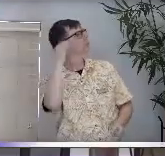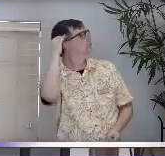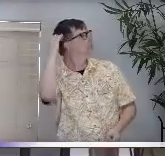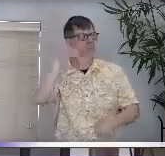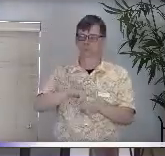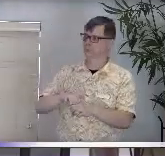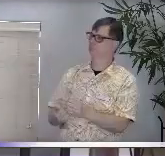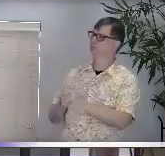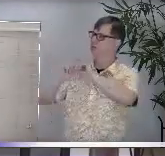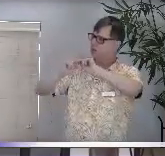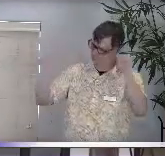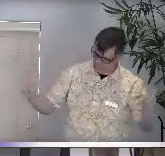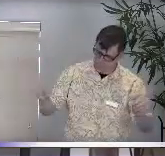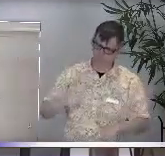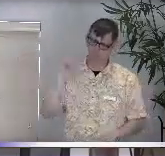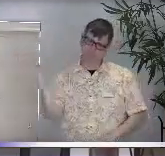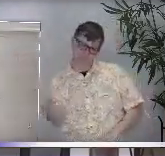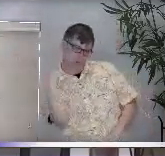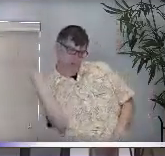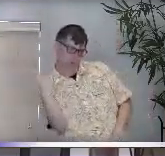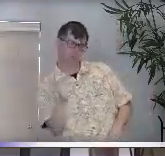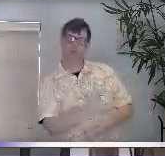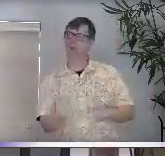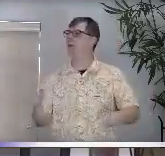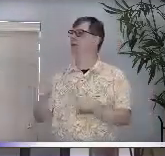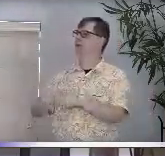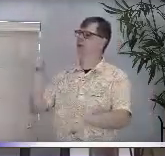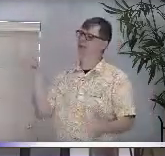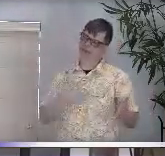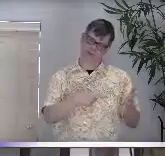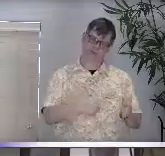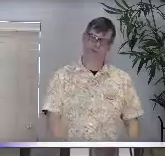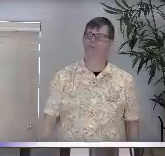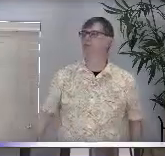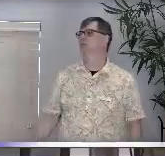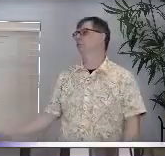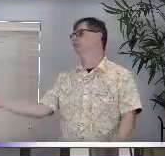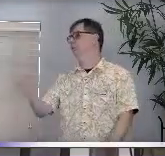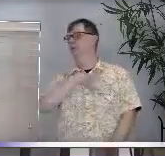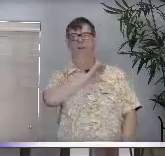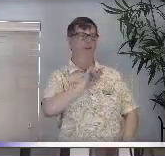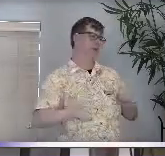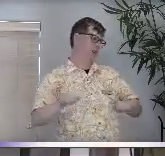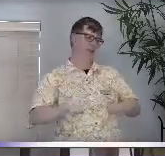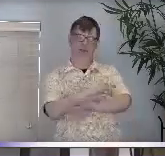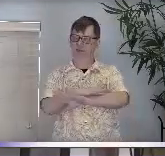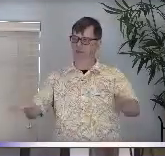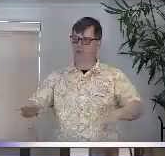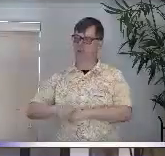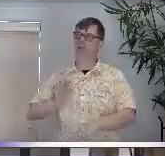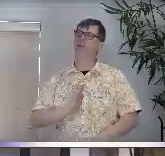and we feel separated or we feel alone, we cannot be this. We cannot be here for